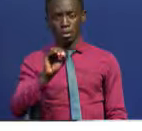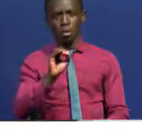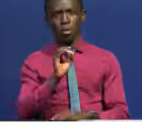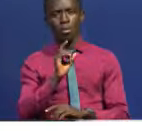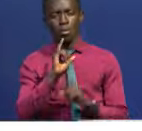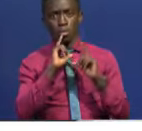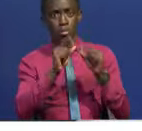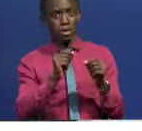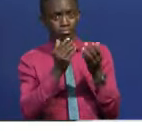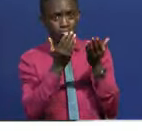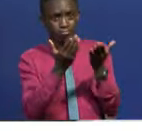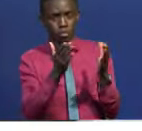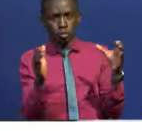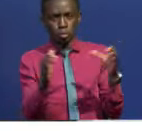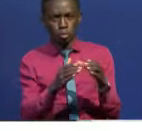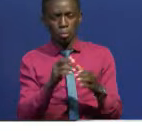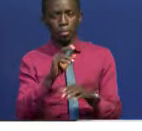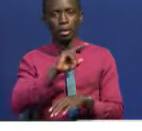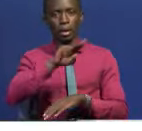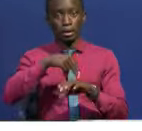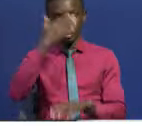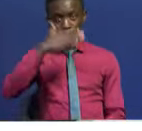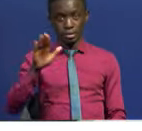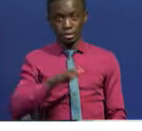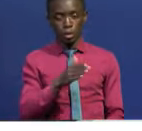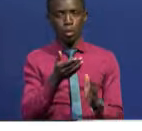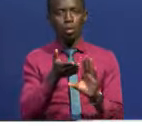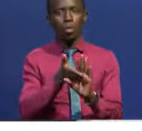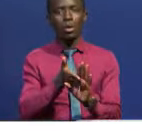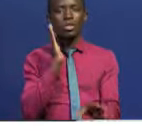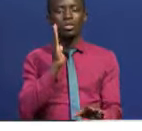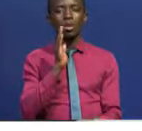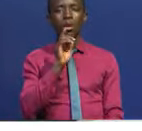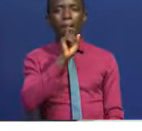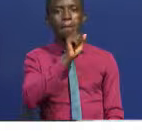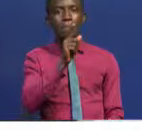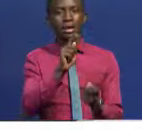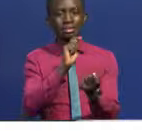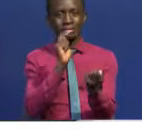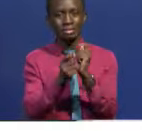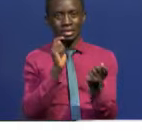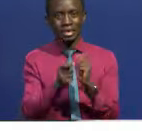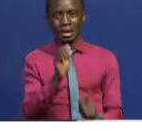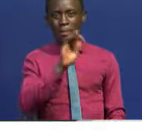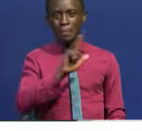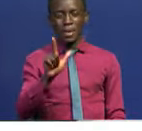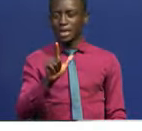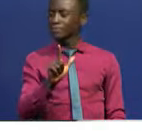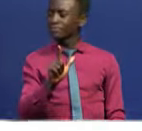to withdraw amendments to the finance bill, instead rejecting it in totality.